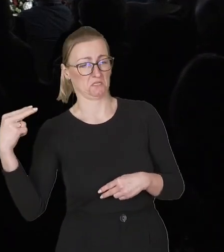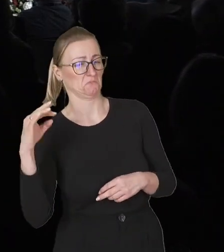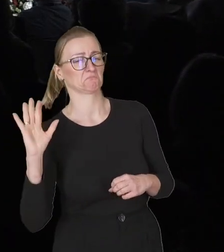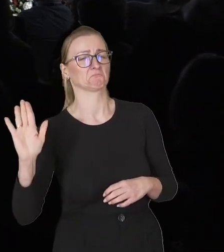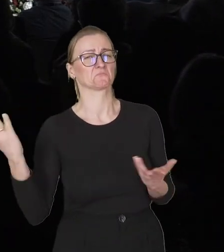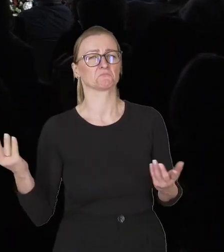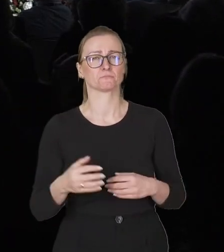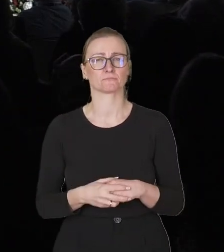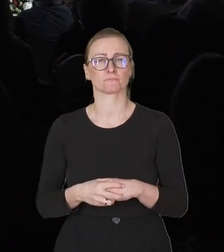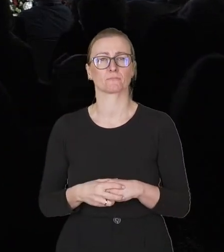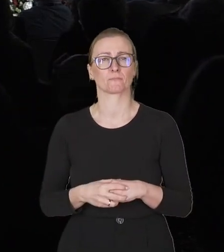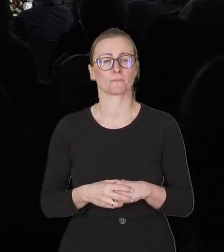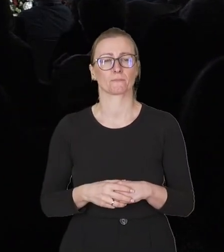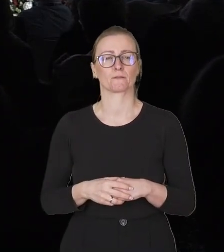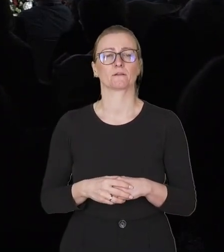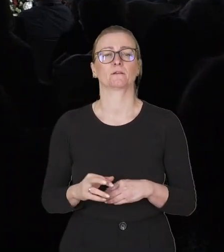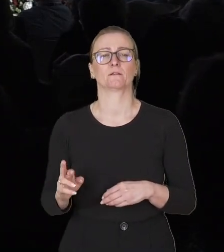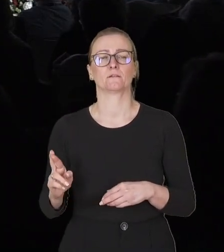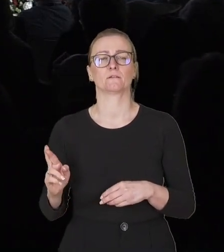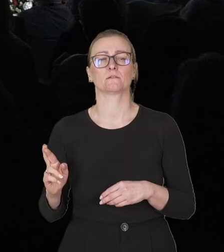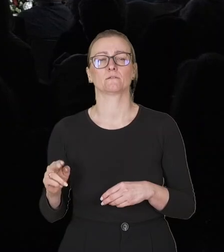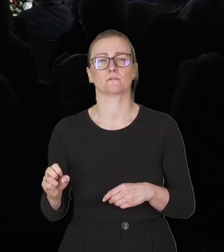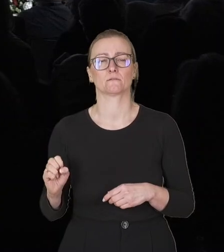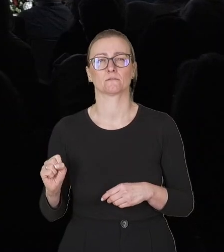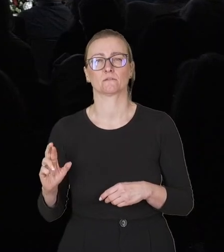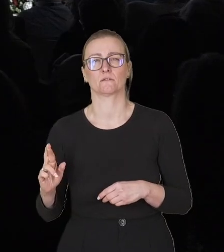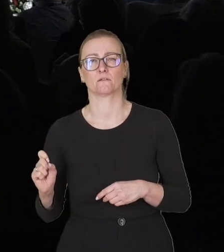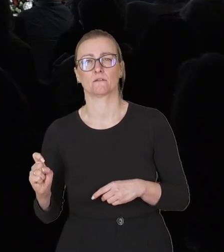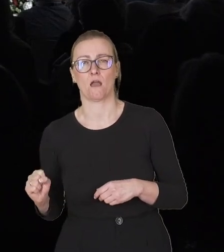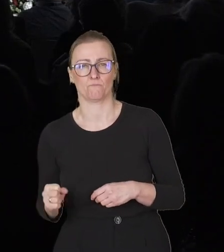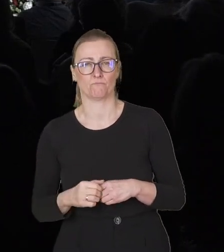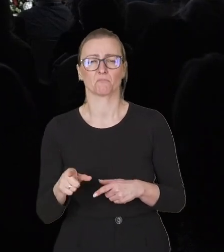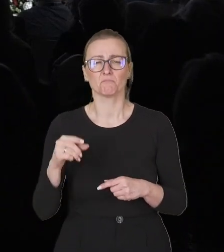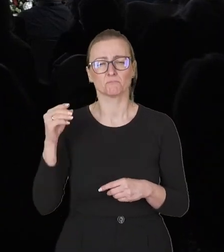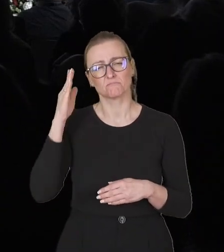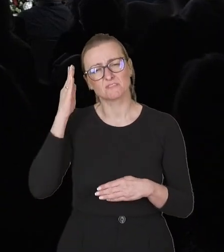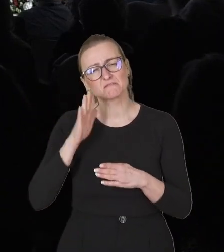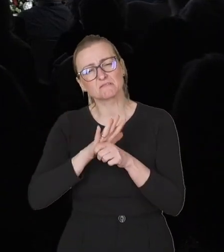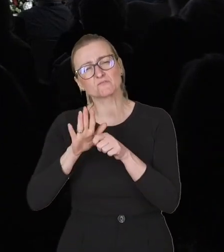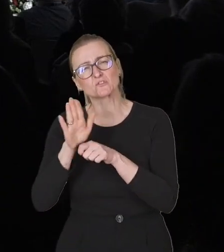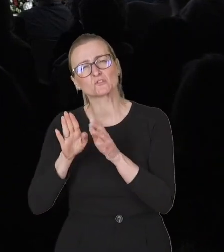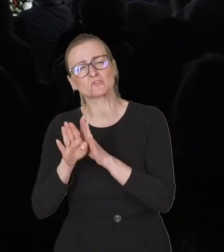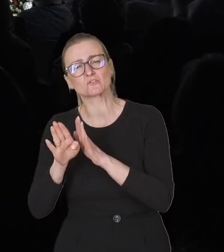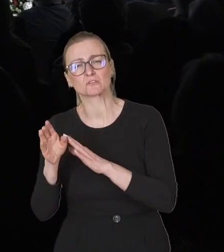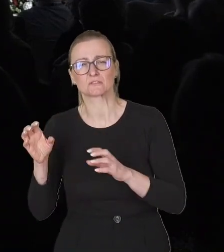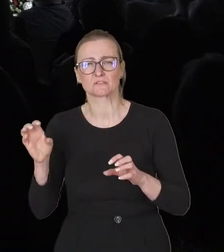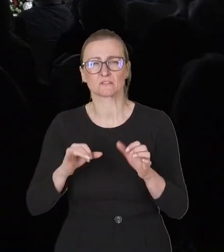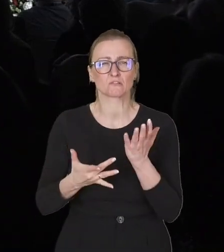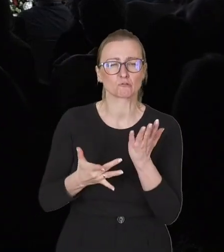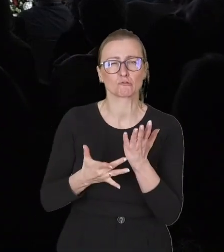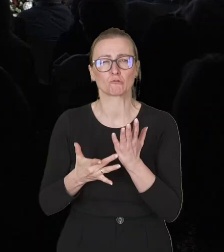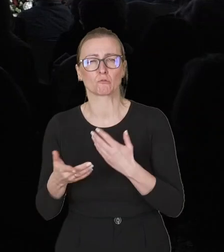science and technology. I'm sure you are debating there about priorities, about niche markets, about strategies